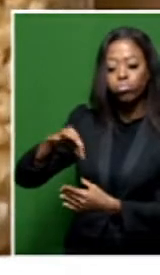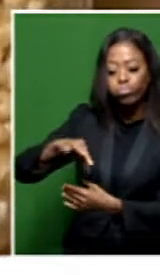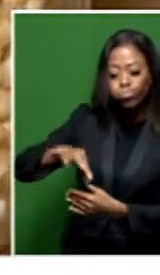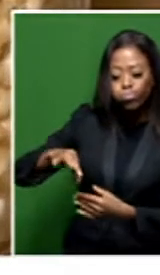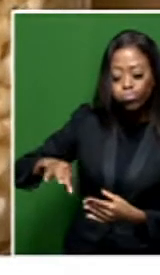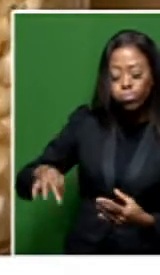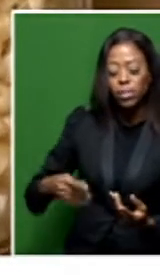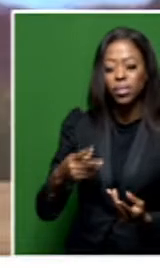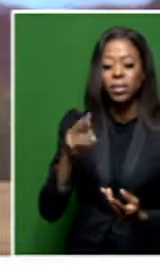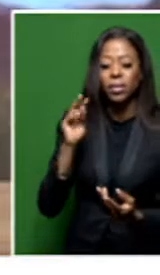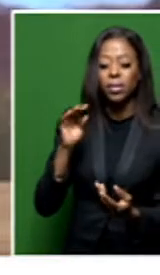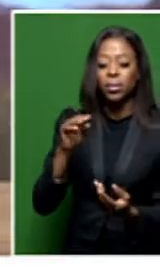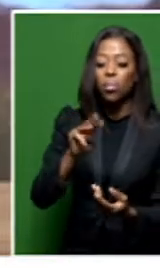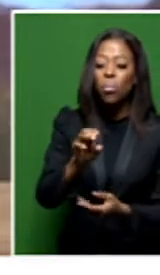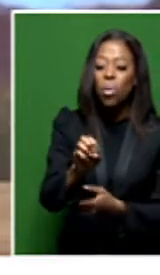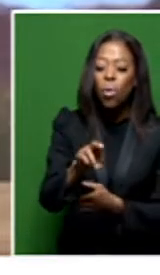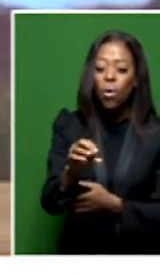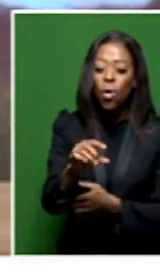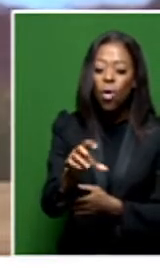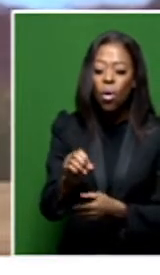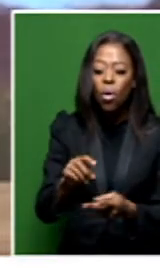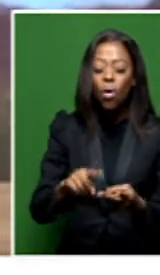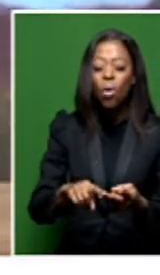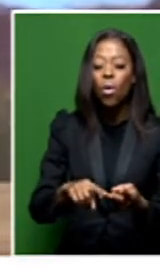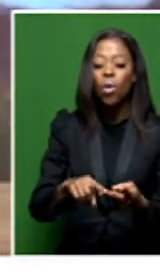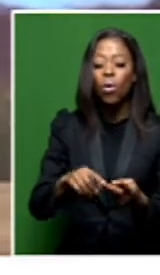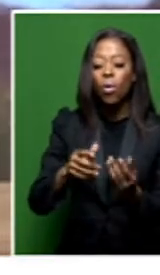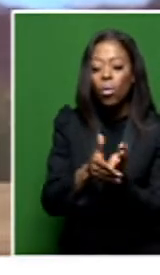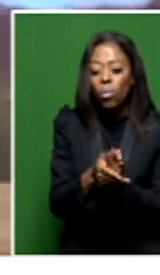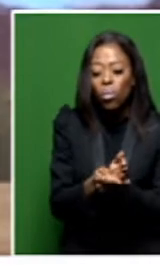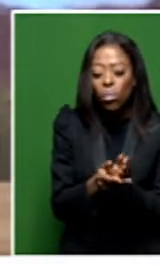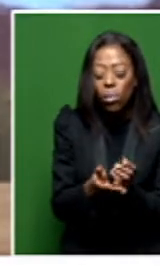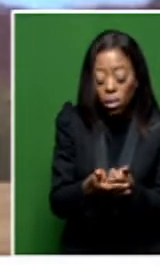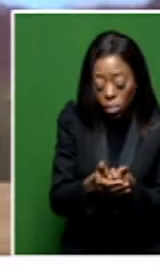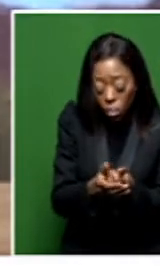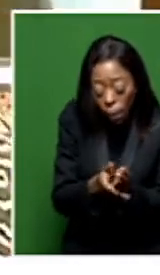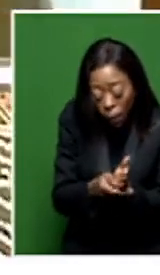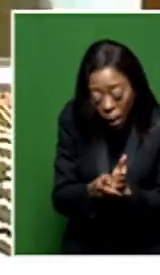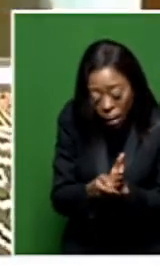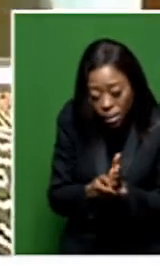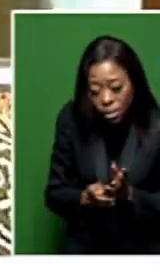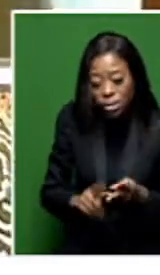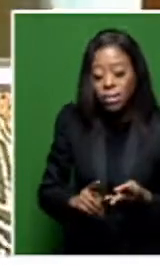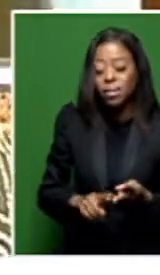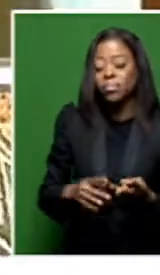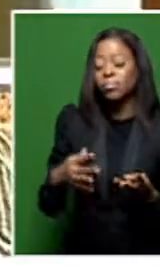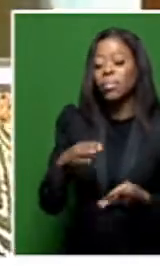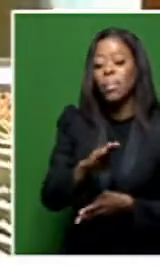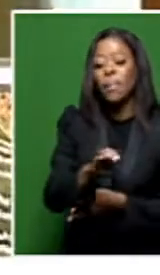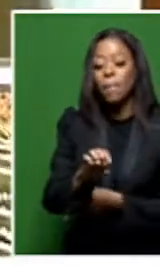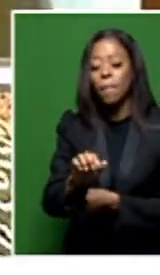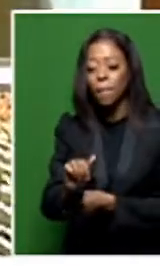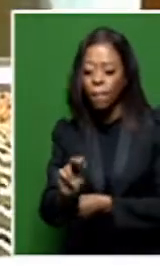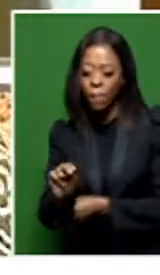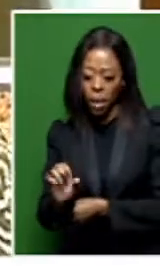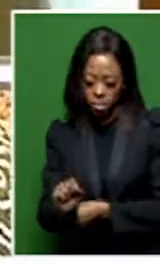morogo, millies, beans, all sorts of things. And she would then sell those things, obviously after